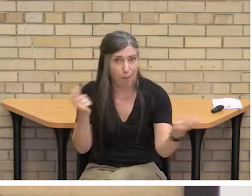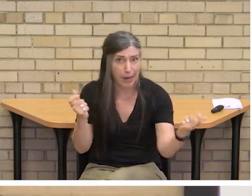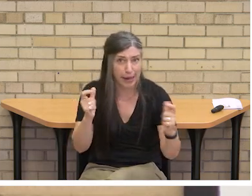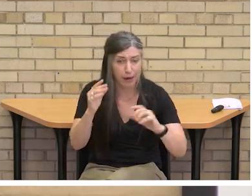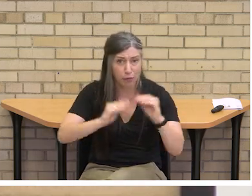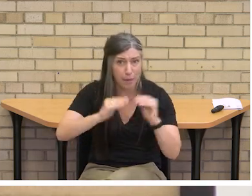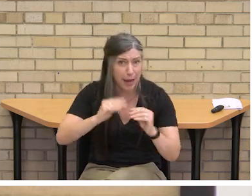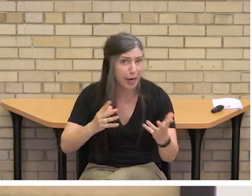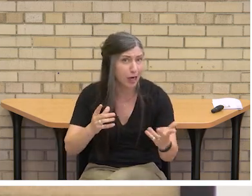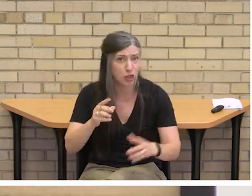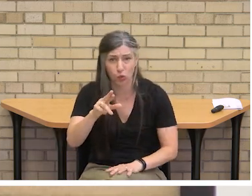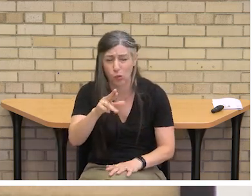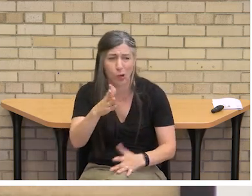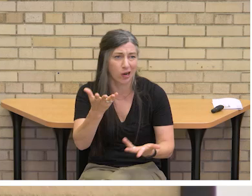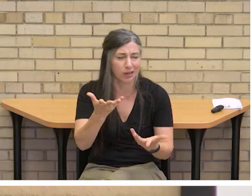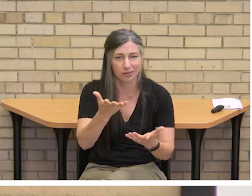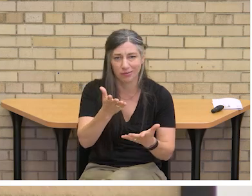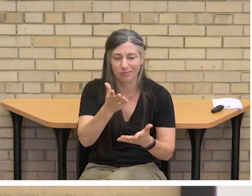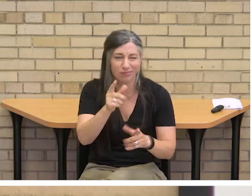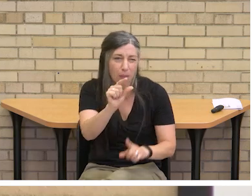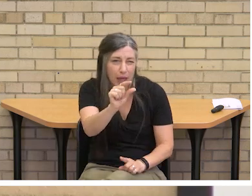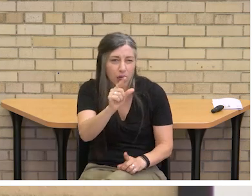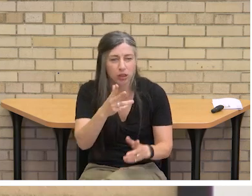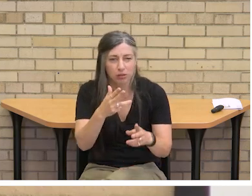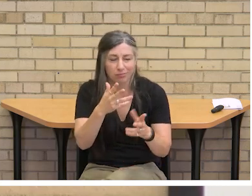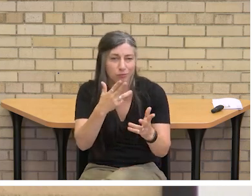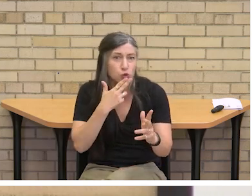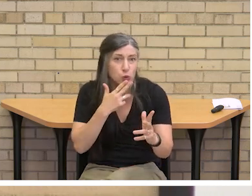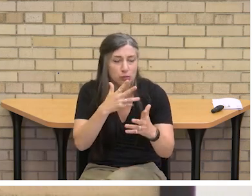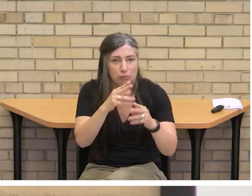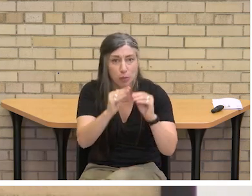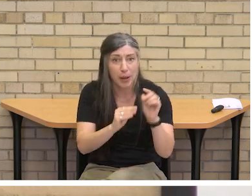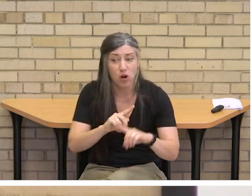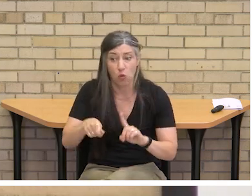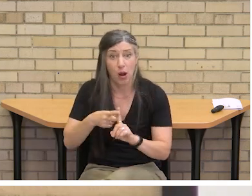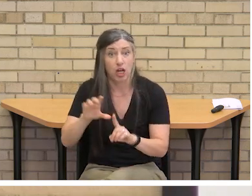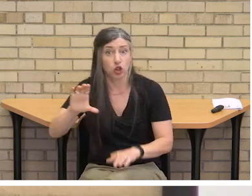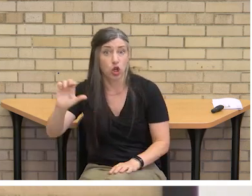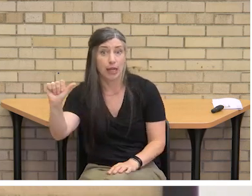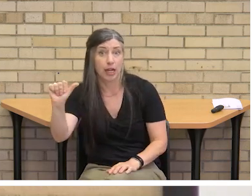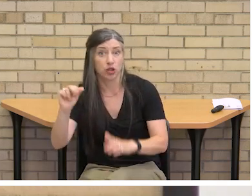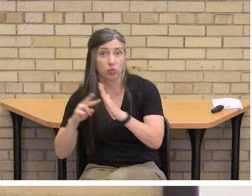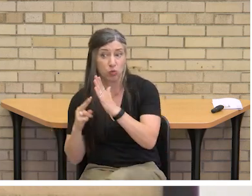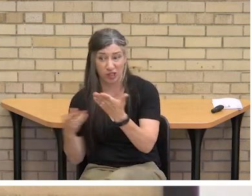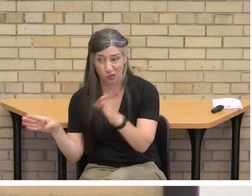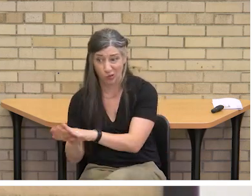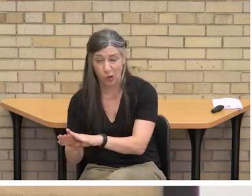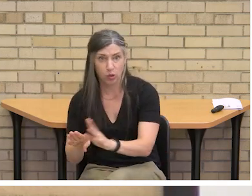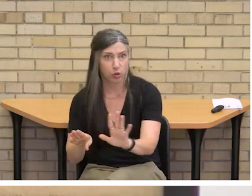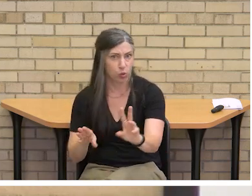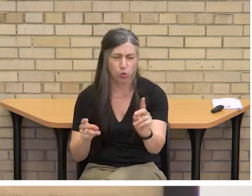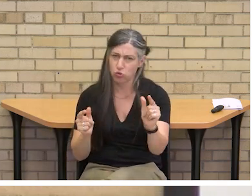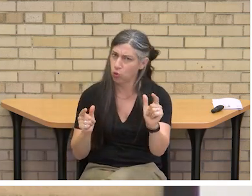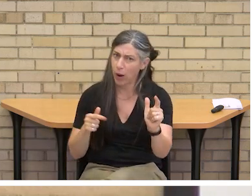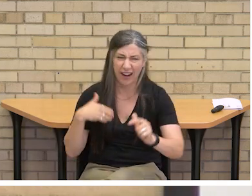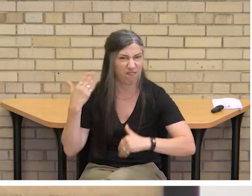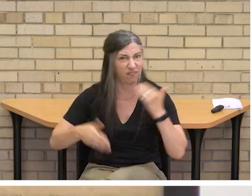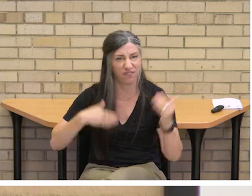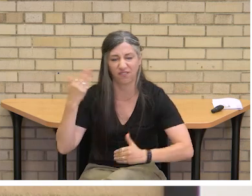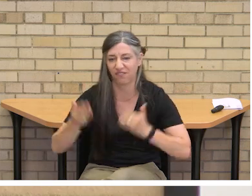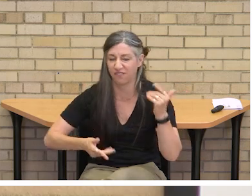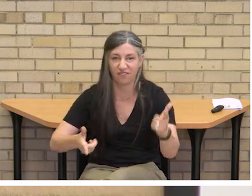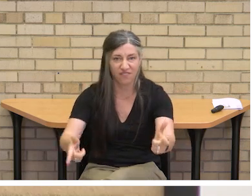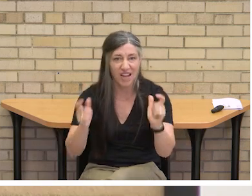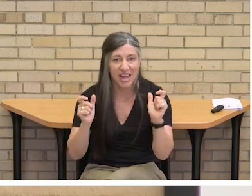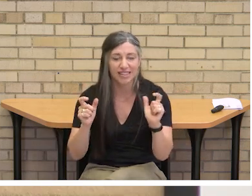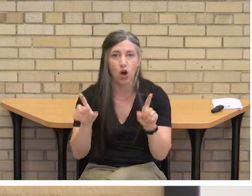spot repairs. And once the Charles Anderson Bridge closed, you know, everything kind of went into hyperdrive. And we